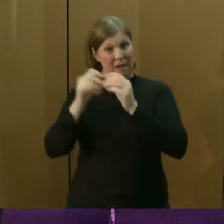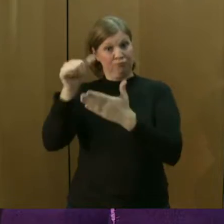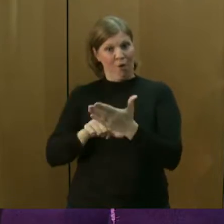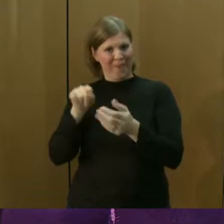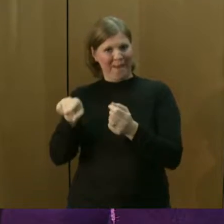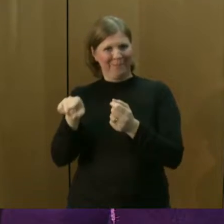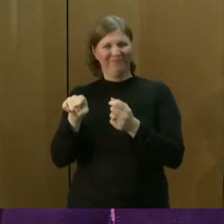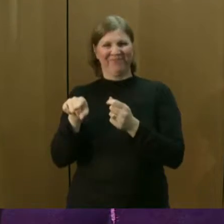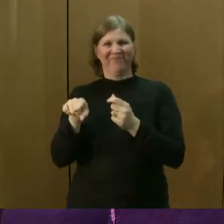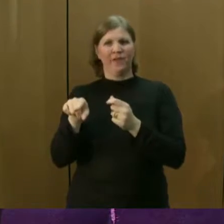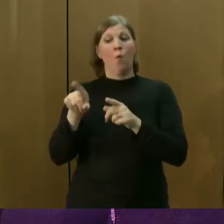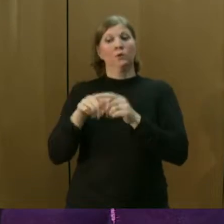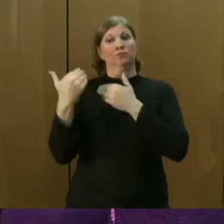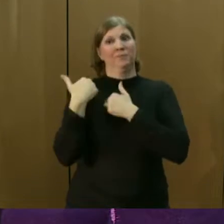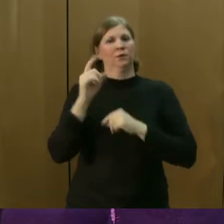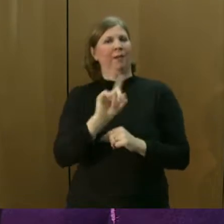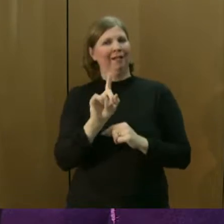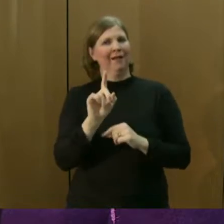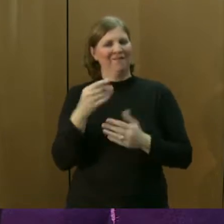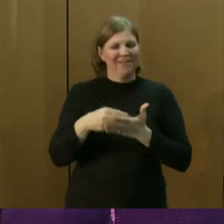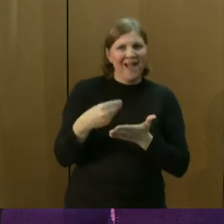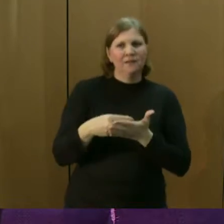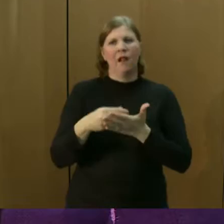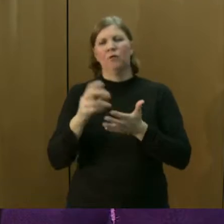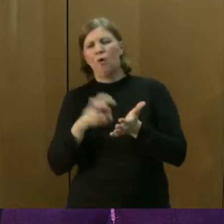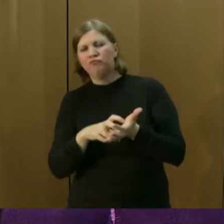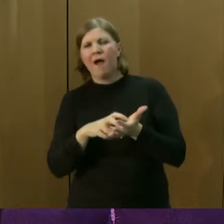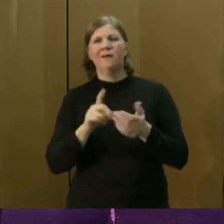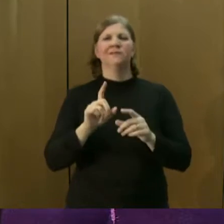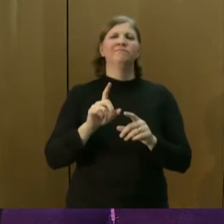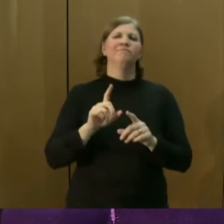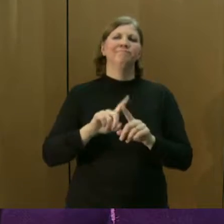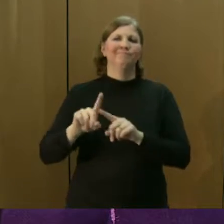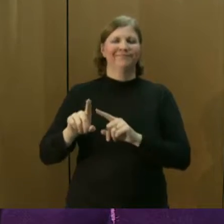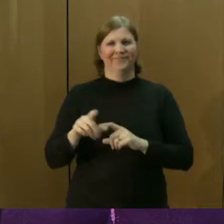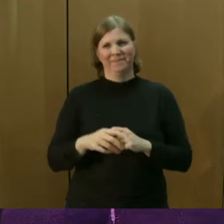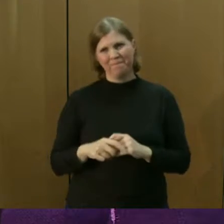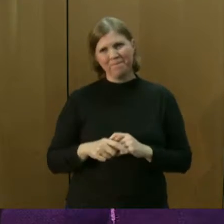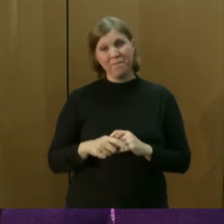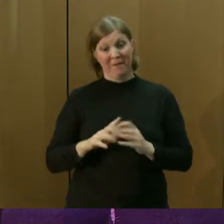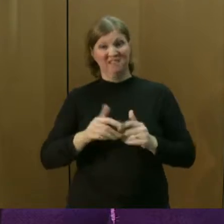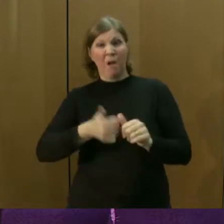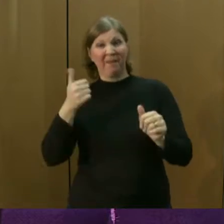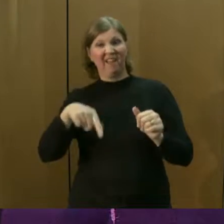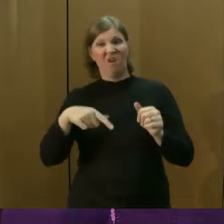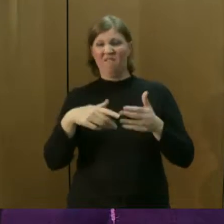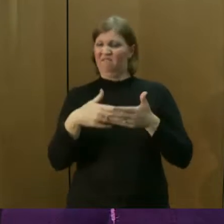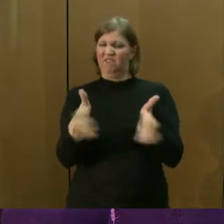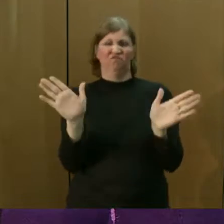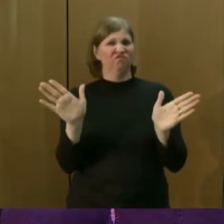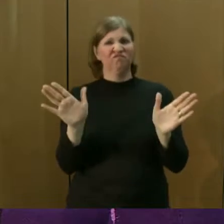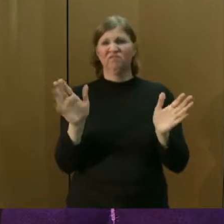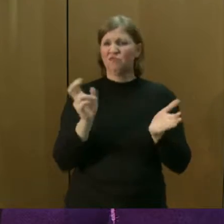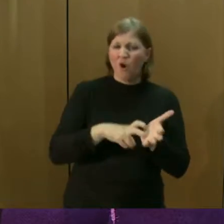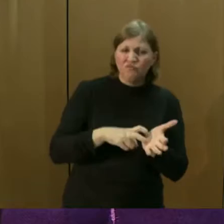the financial contractual arrangements with performers, through to the setup